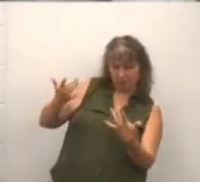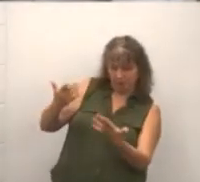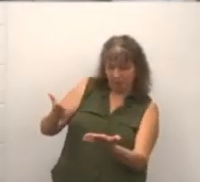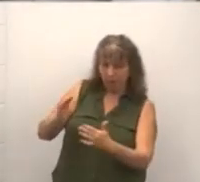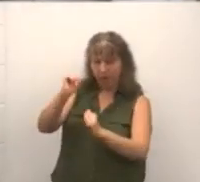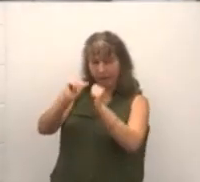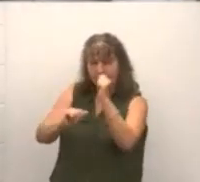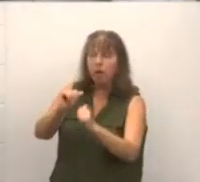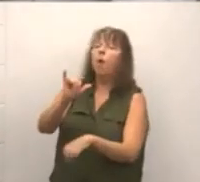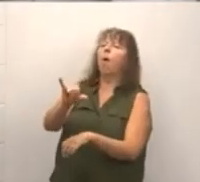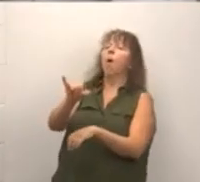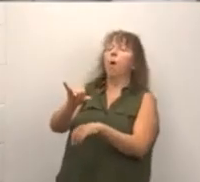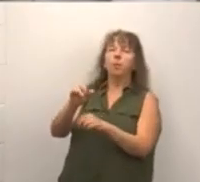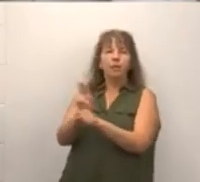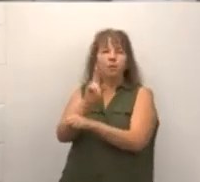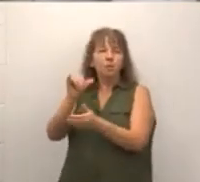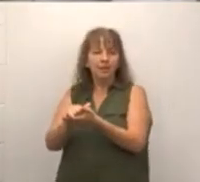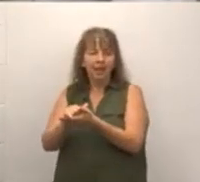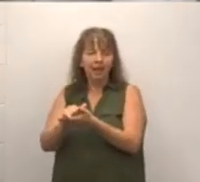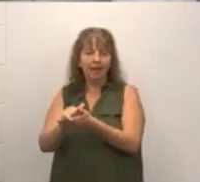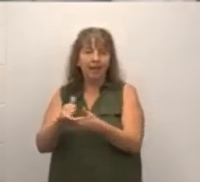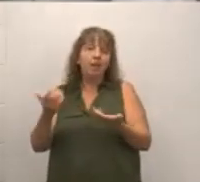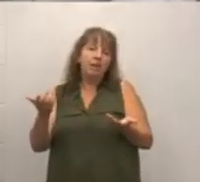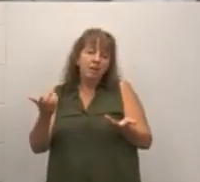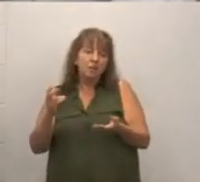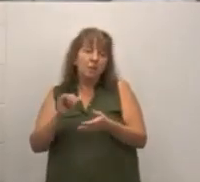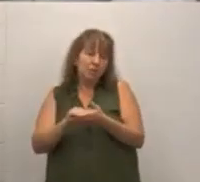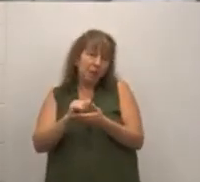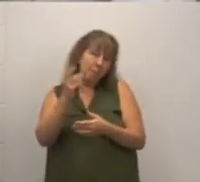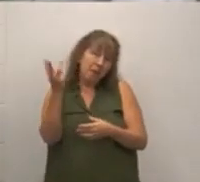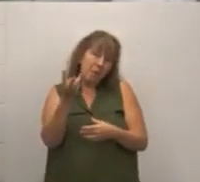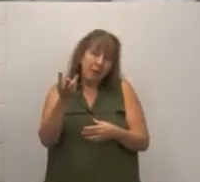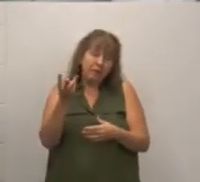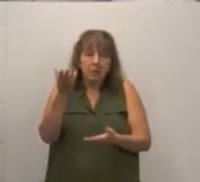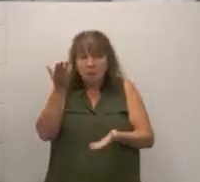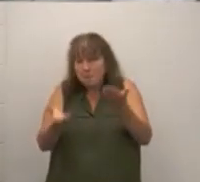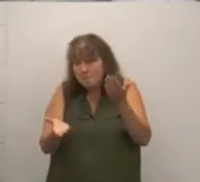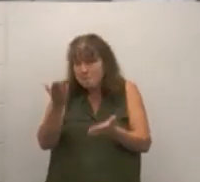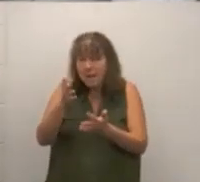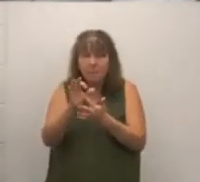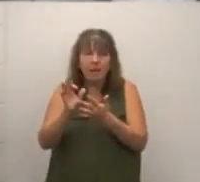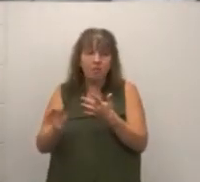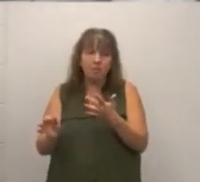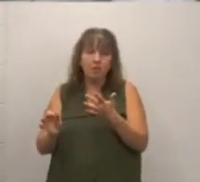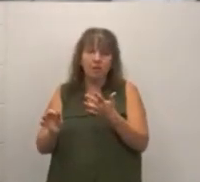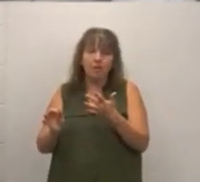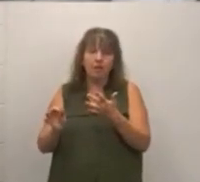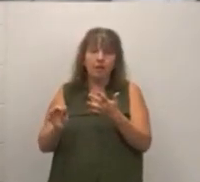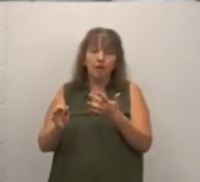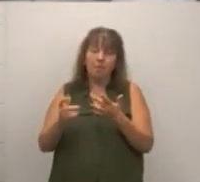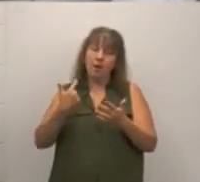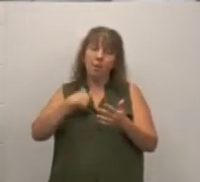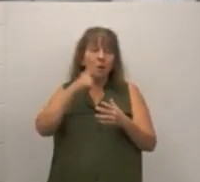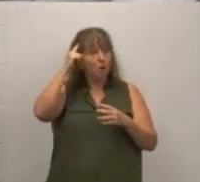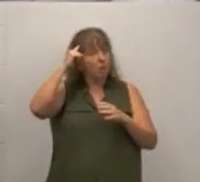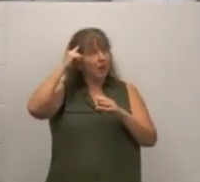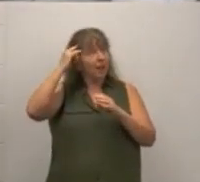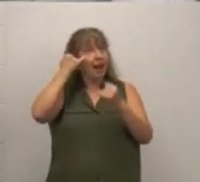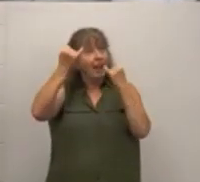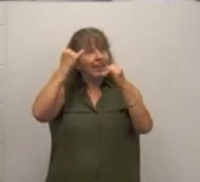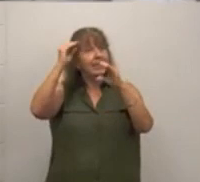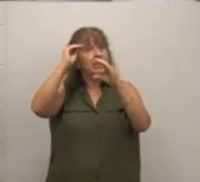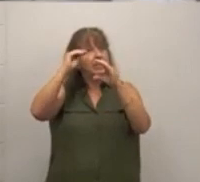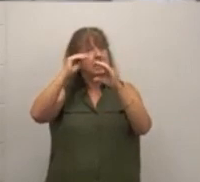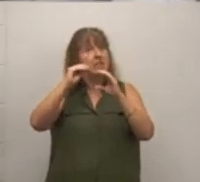time, some of that precious time with the teacher, that might be an option for them. But we're building a bank so that Wednesdays